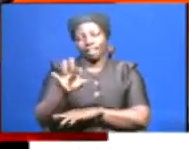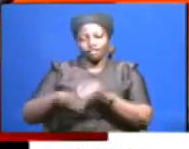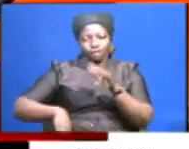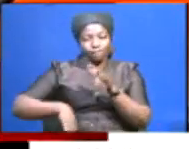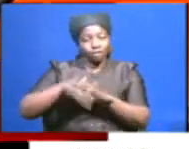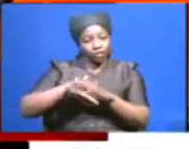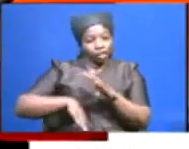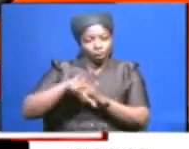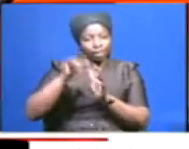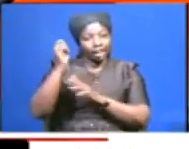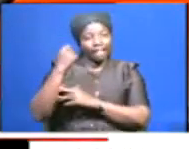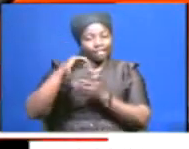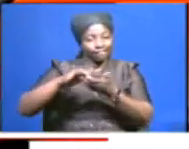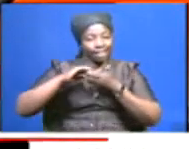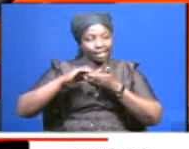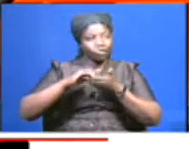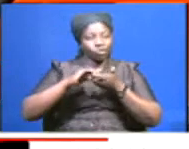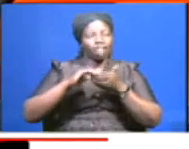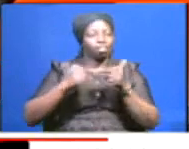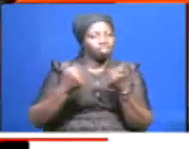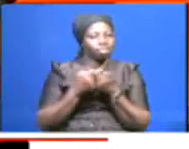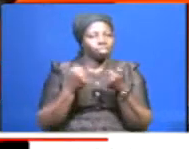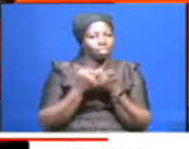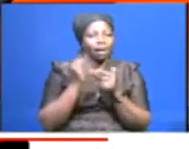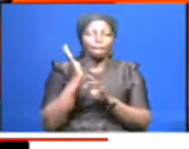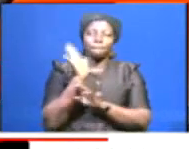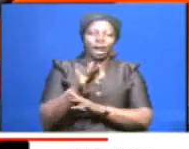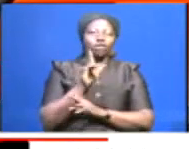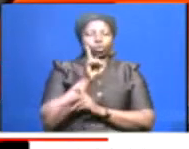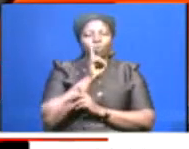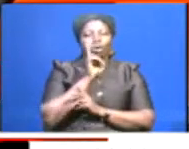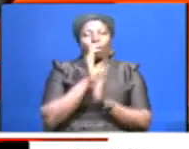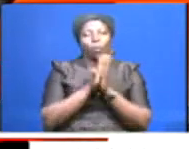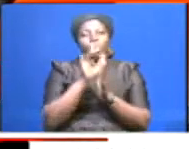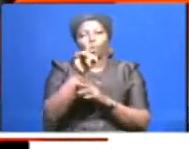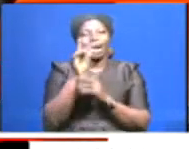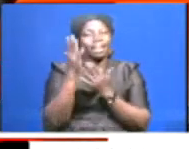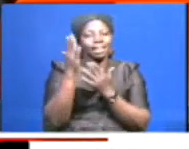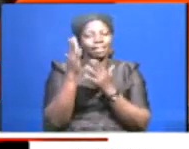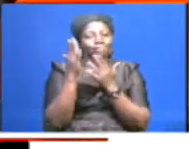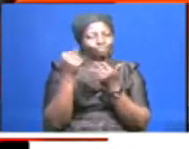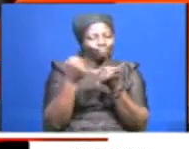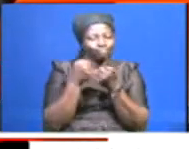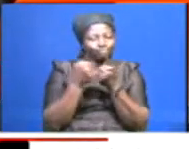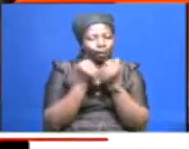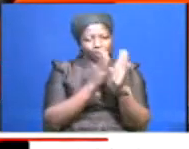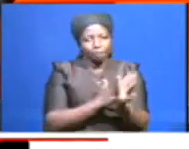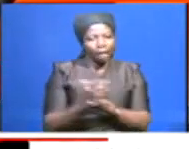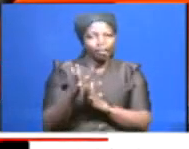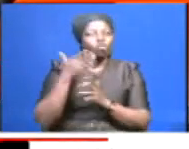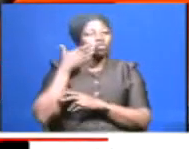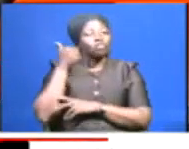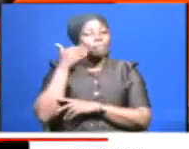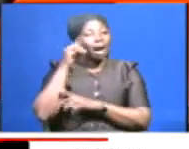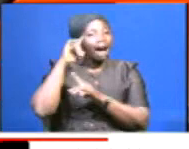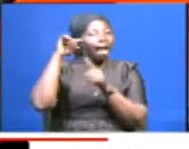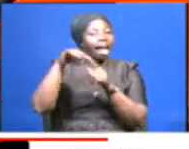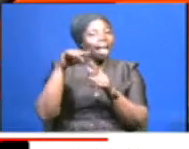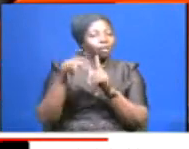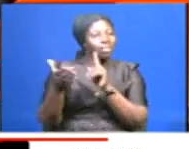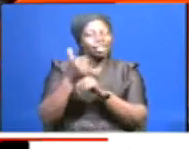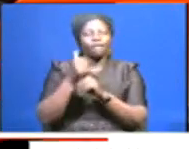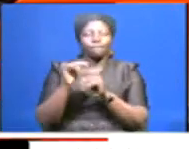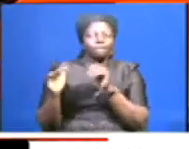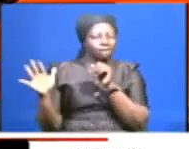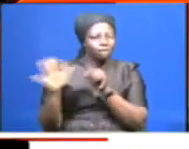Federation Premier League matches will resume tomorrow with one match on the card. 2009 champions of Sofapaka will target to gather maximum points when they